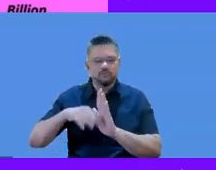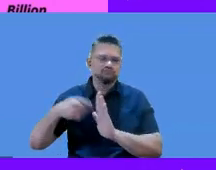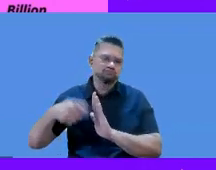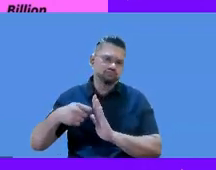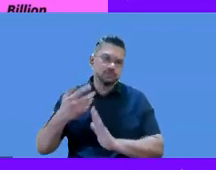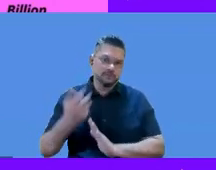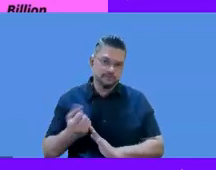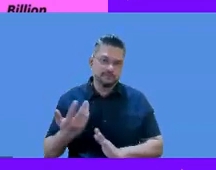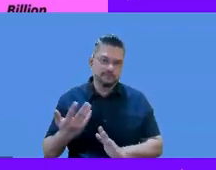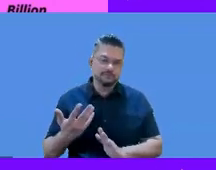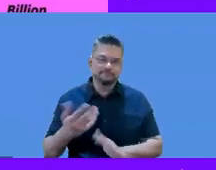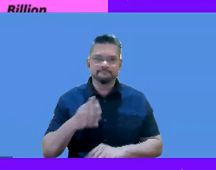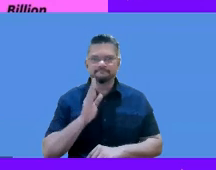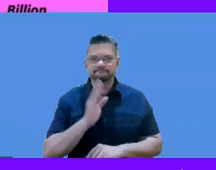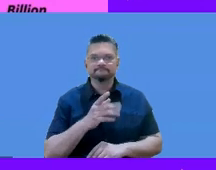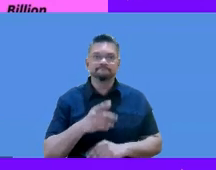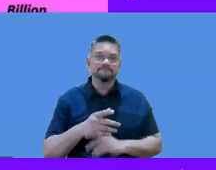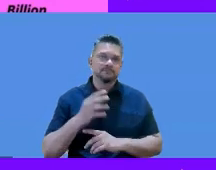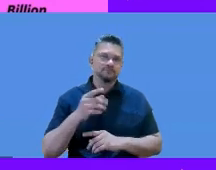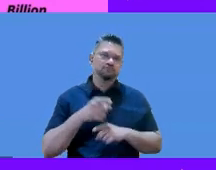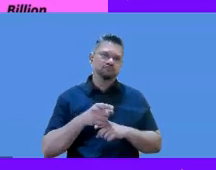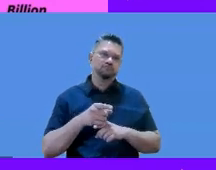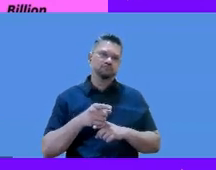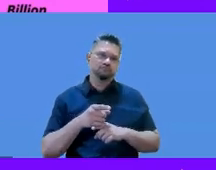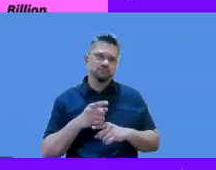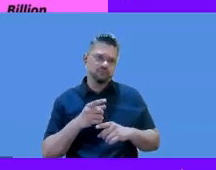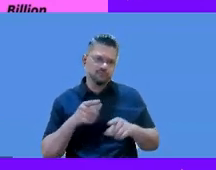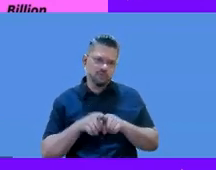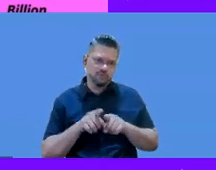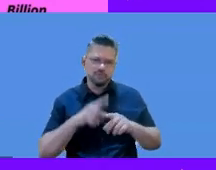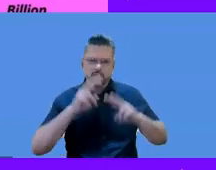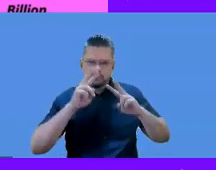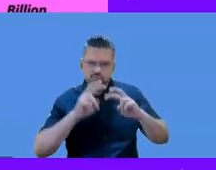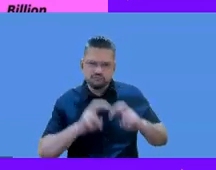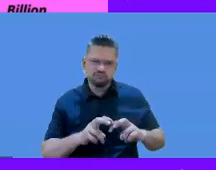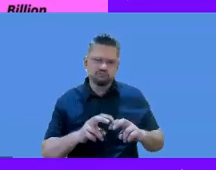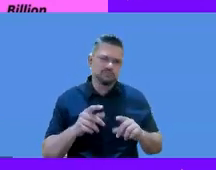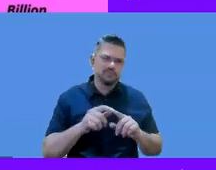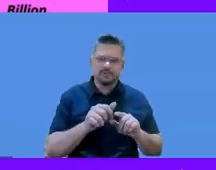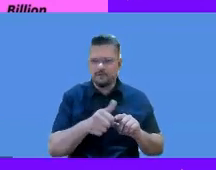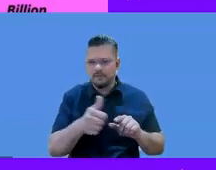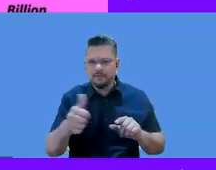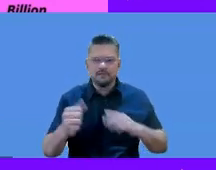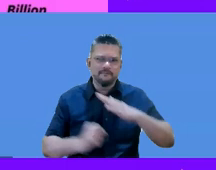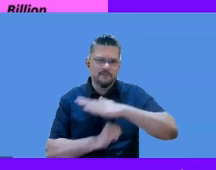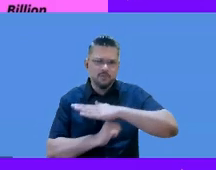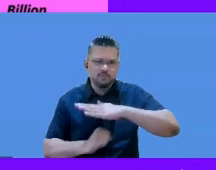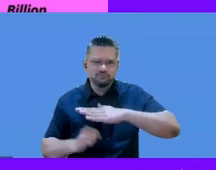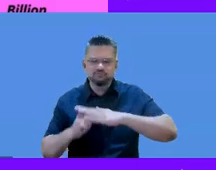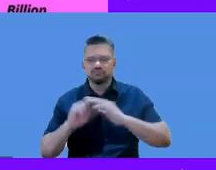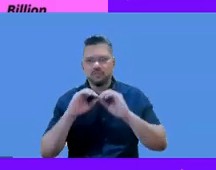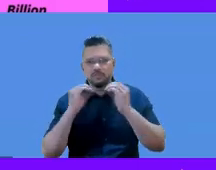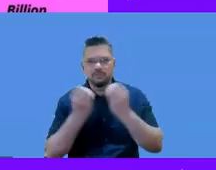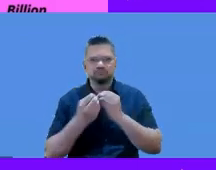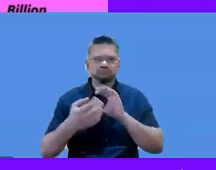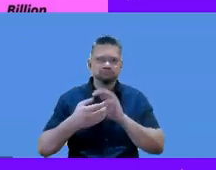Girl Effect's latest research study, which was done in partnership with Fear Foundation, looking at the mobility experiences of adolescent